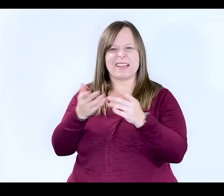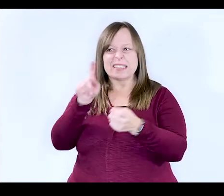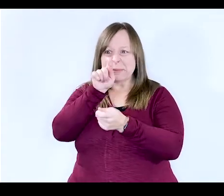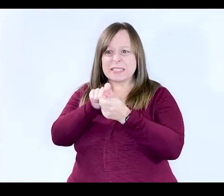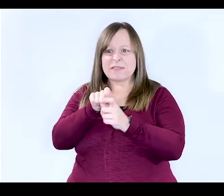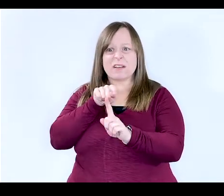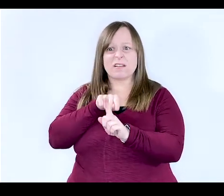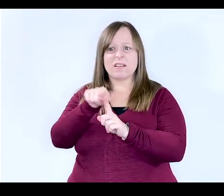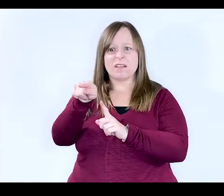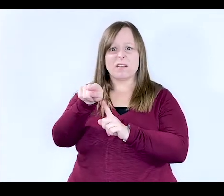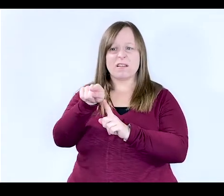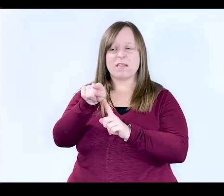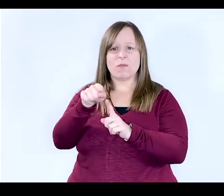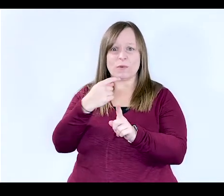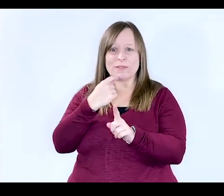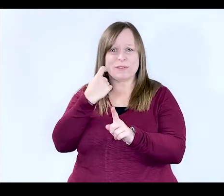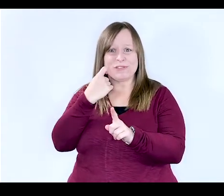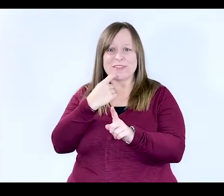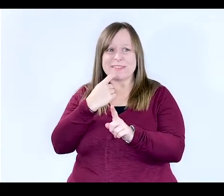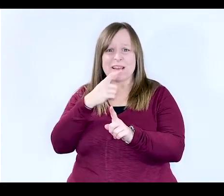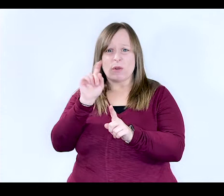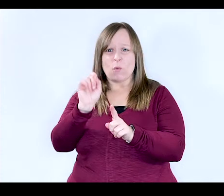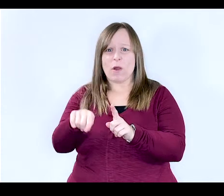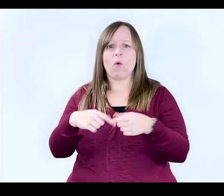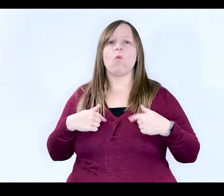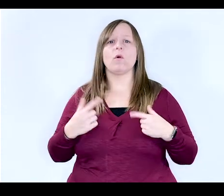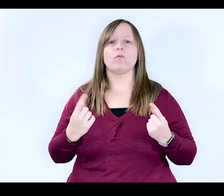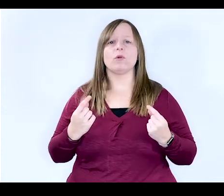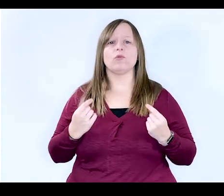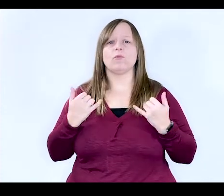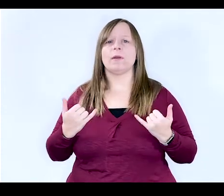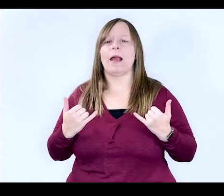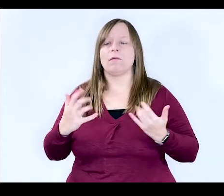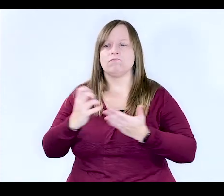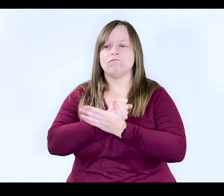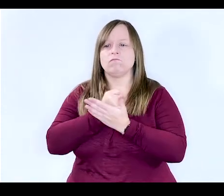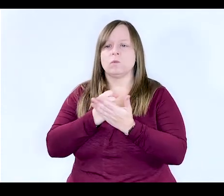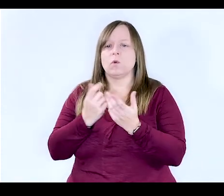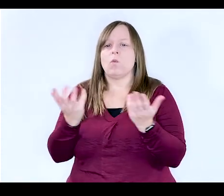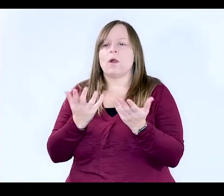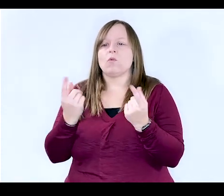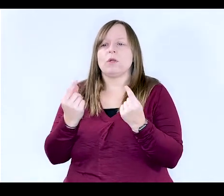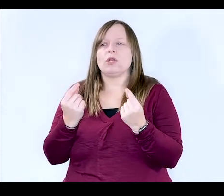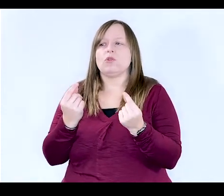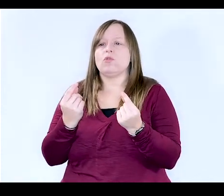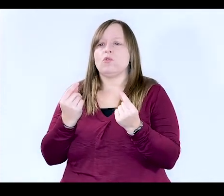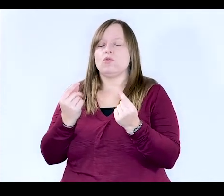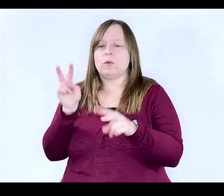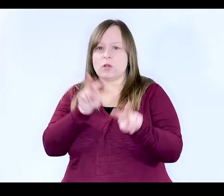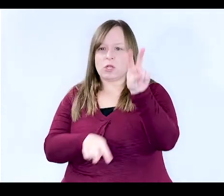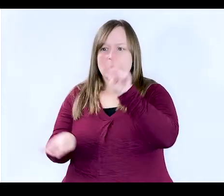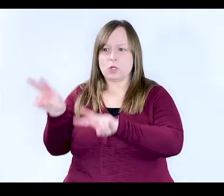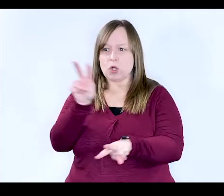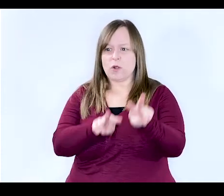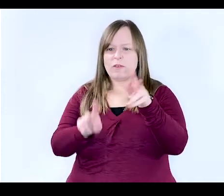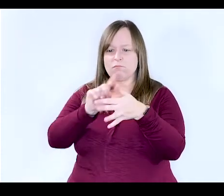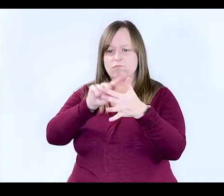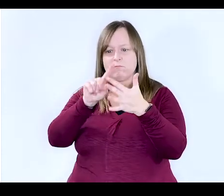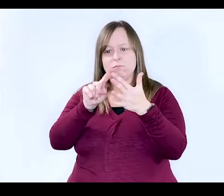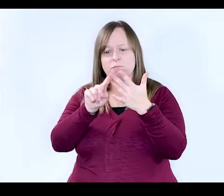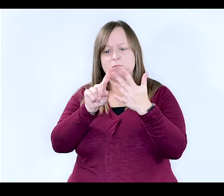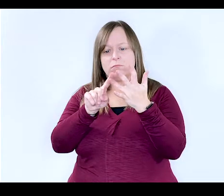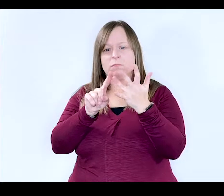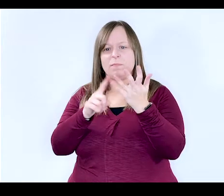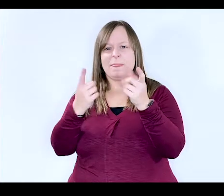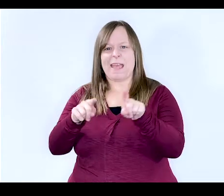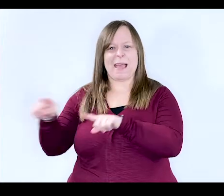things, specifically around what you said. The question is, what can we do now? What can we do as we are observing all